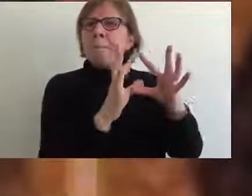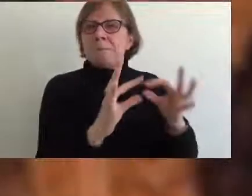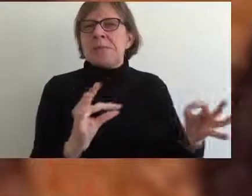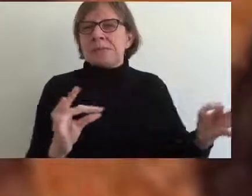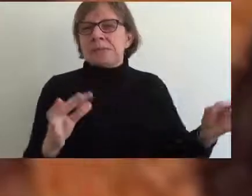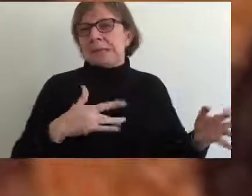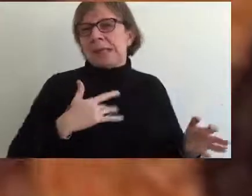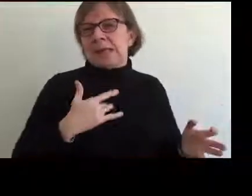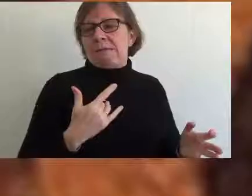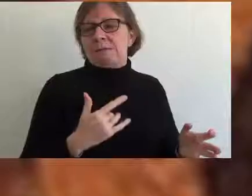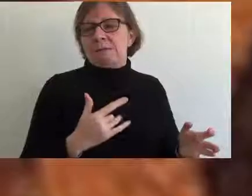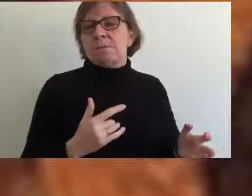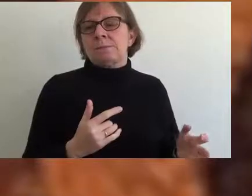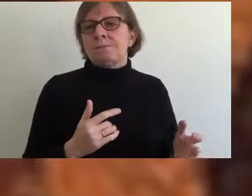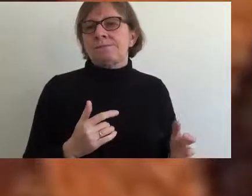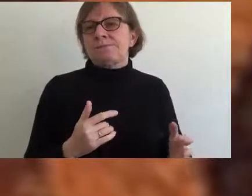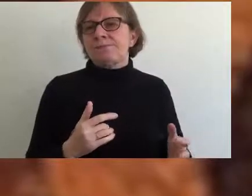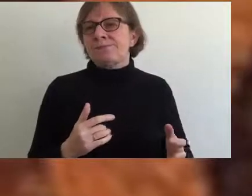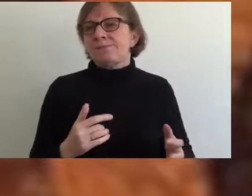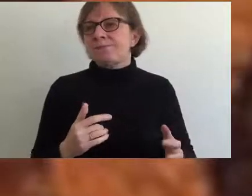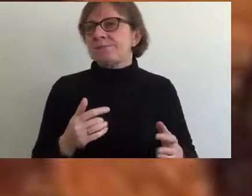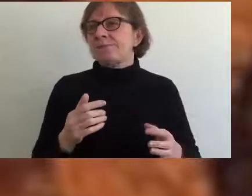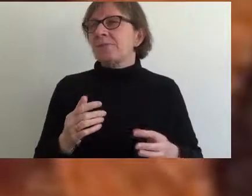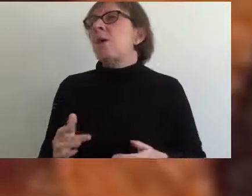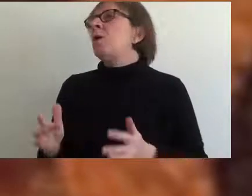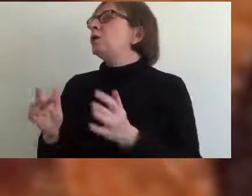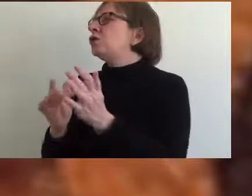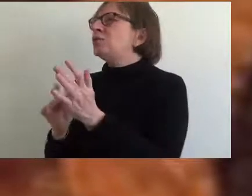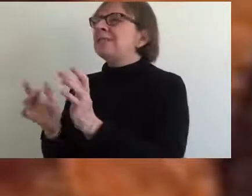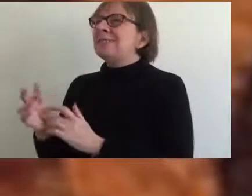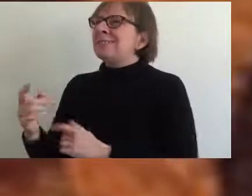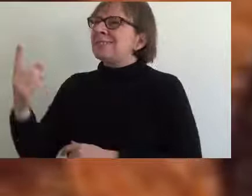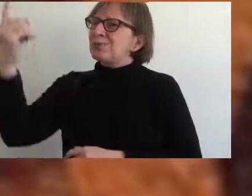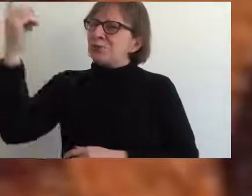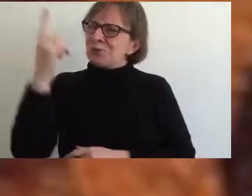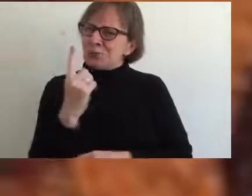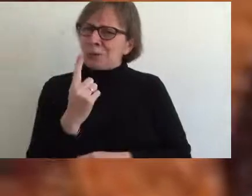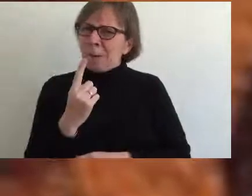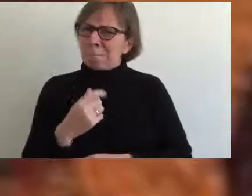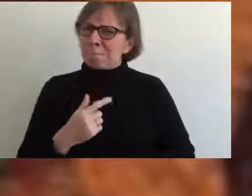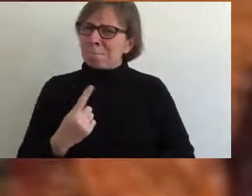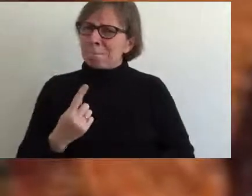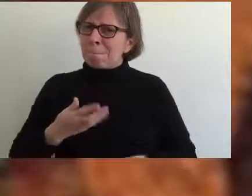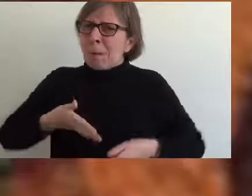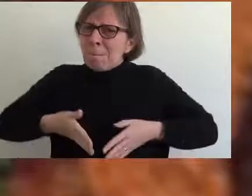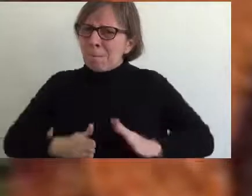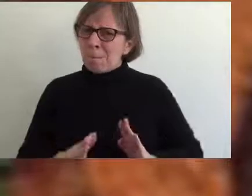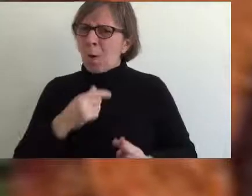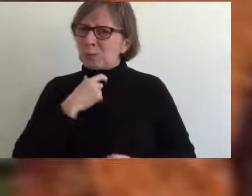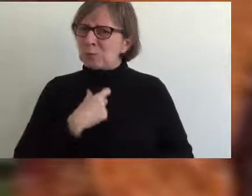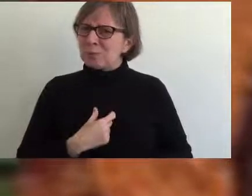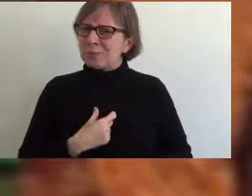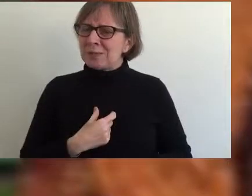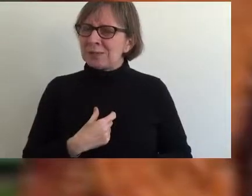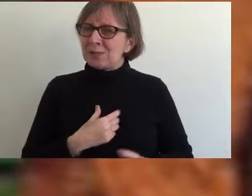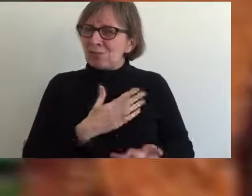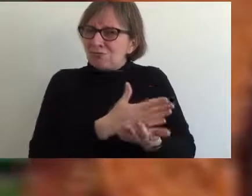peace. O Jesus, you came into the world and shared fully in our